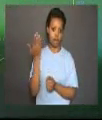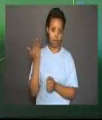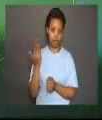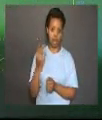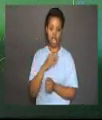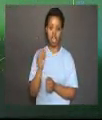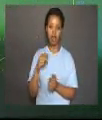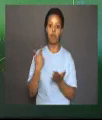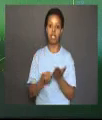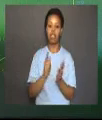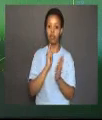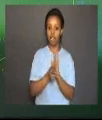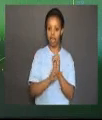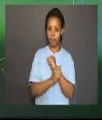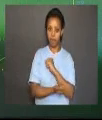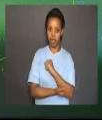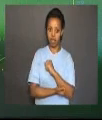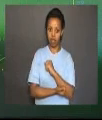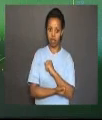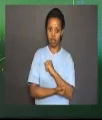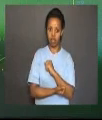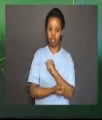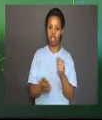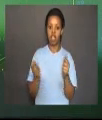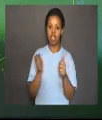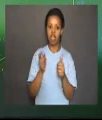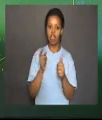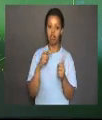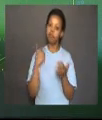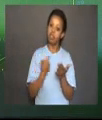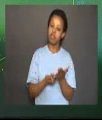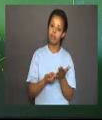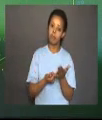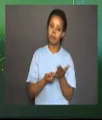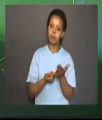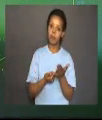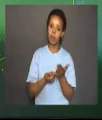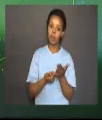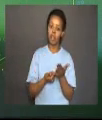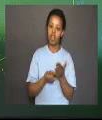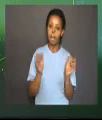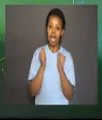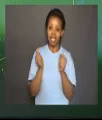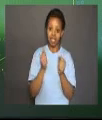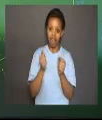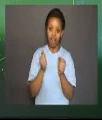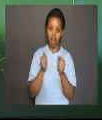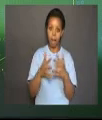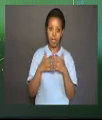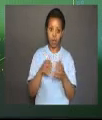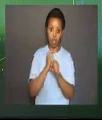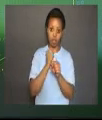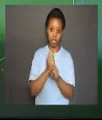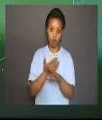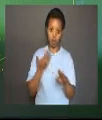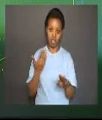example, before refrigeration existed, butchers would hang animal